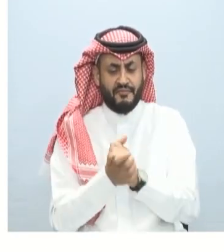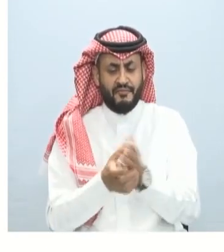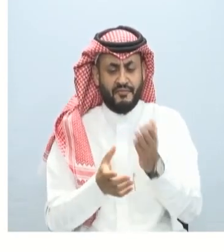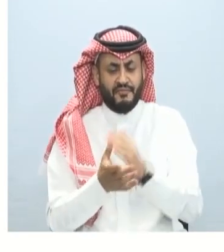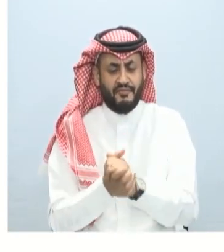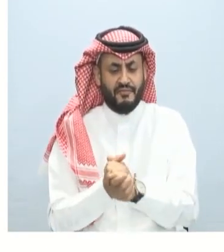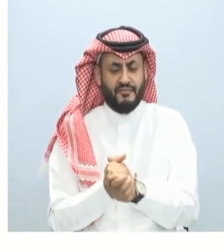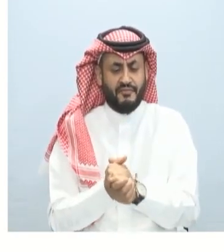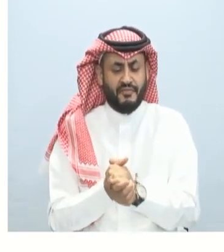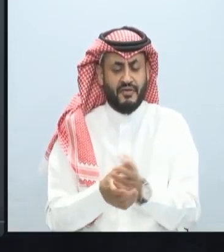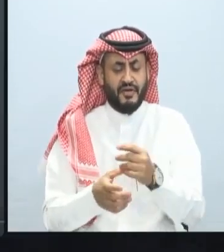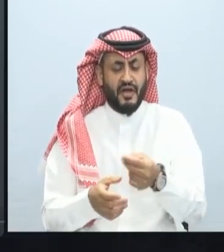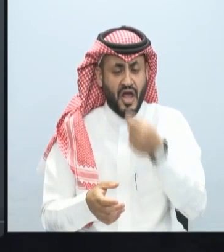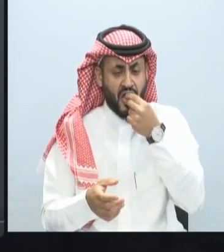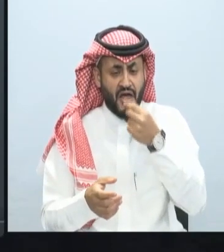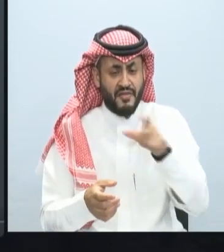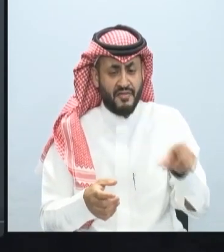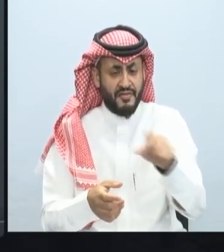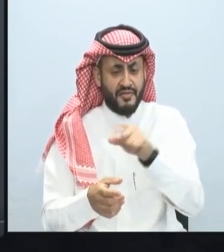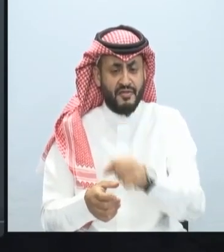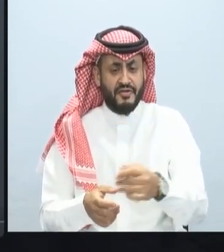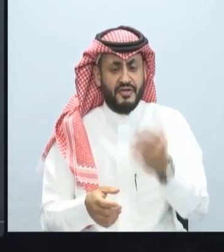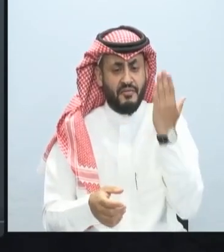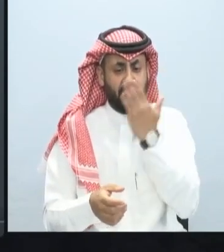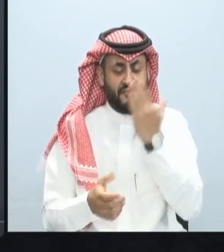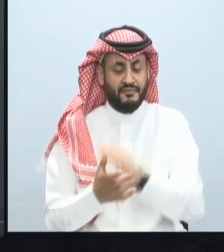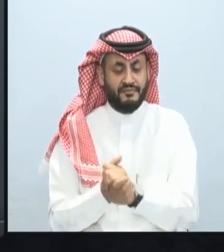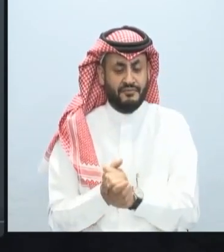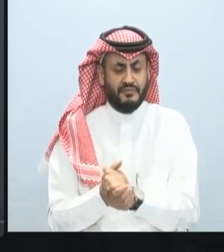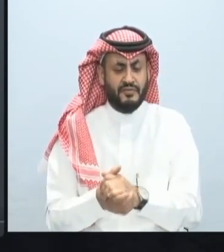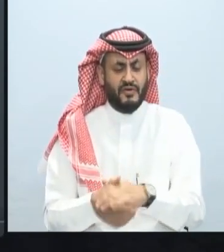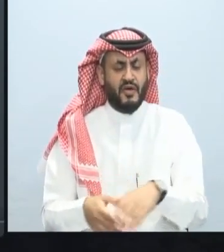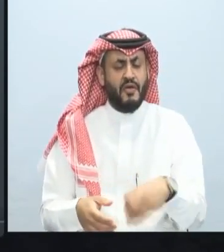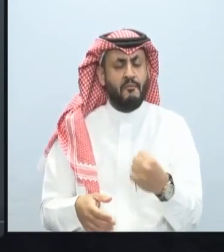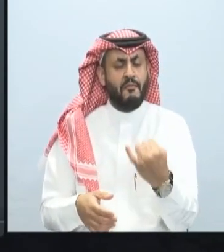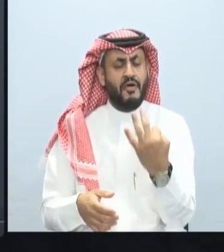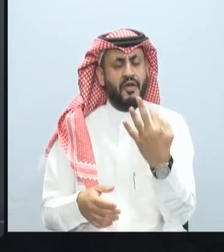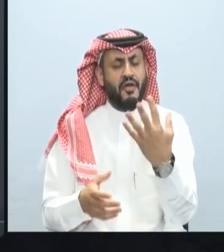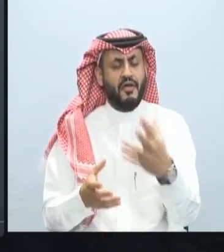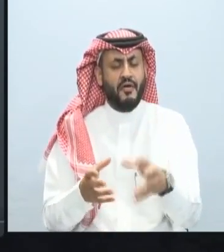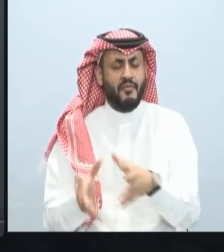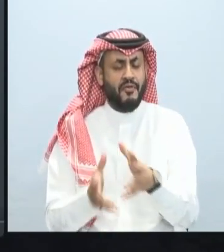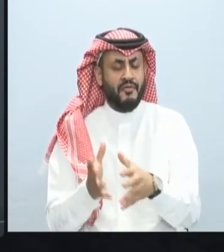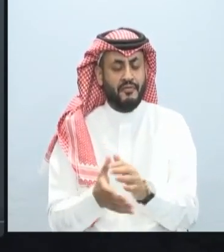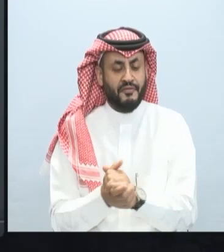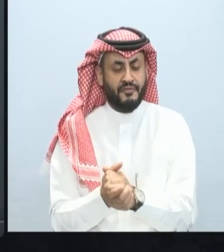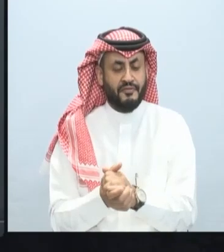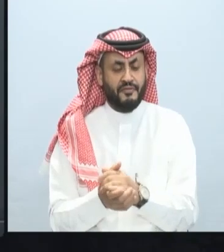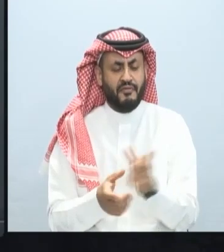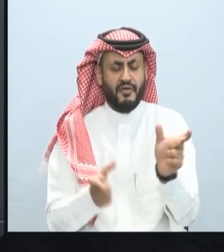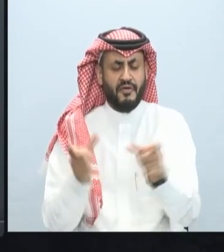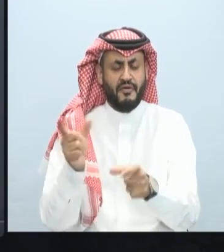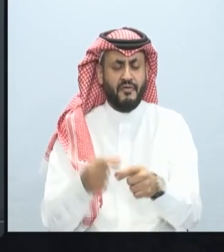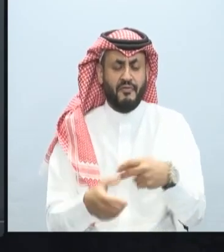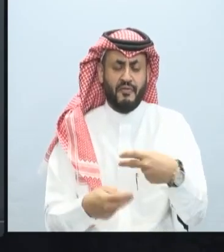studying. Now here you can change. There are lots of information about Asma here. You can use any type